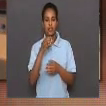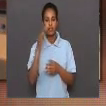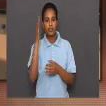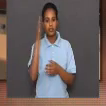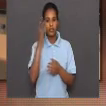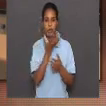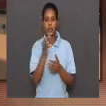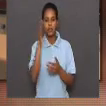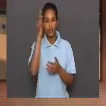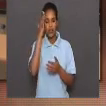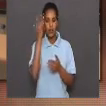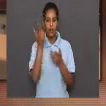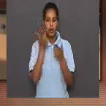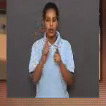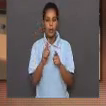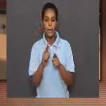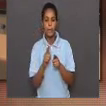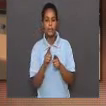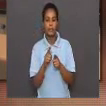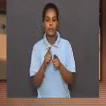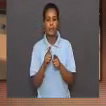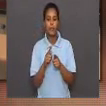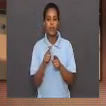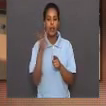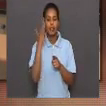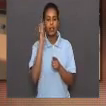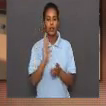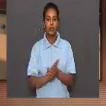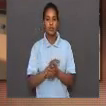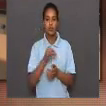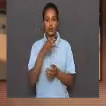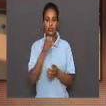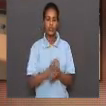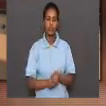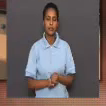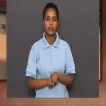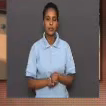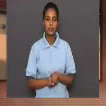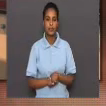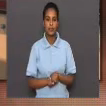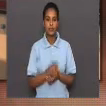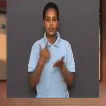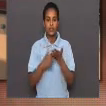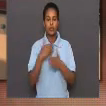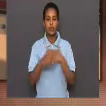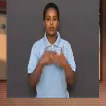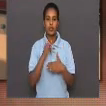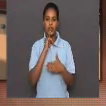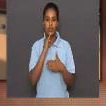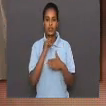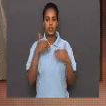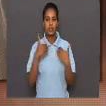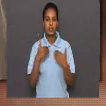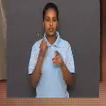known, while the analyte is the unknown solution. This process is